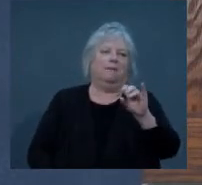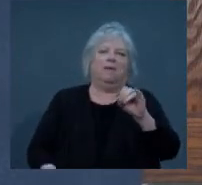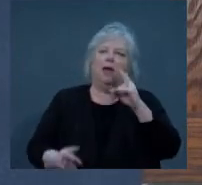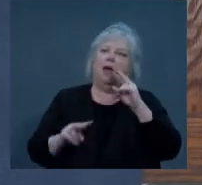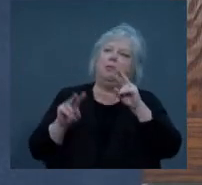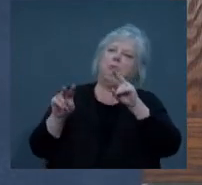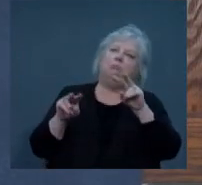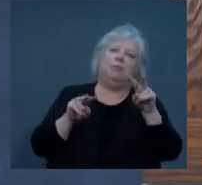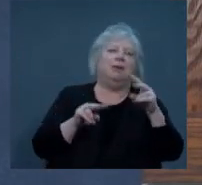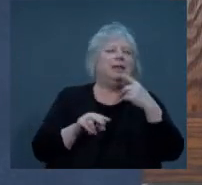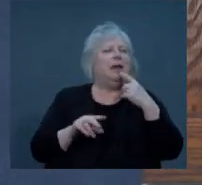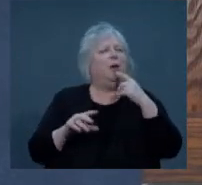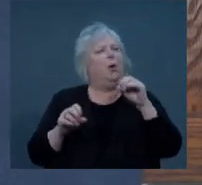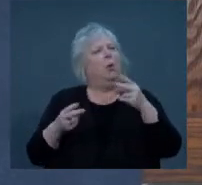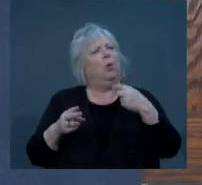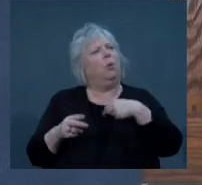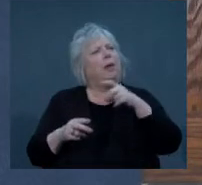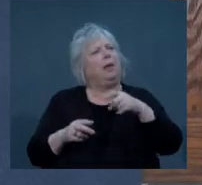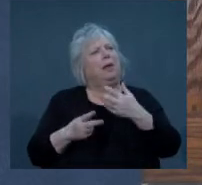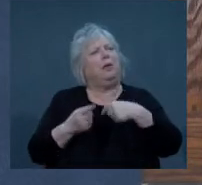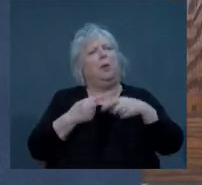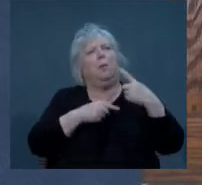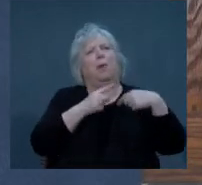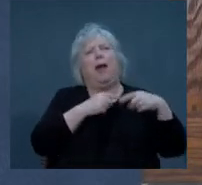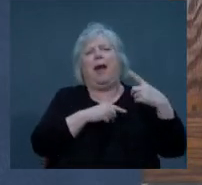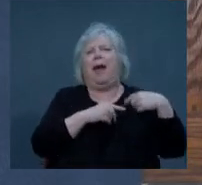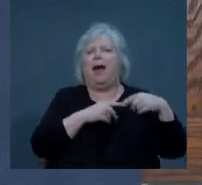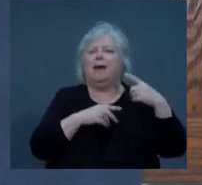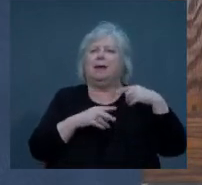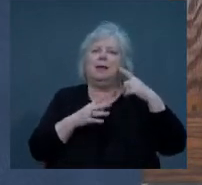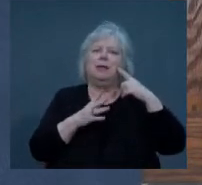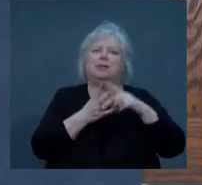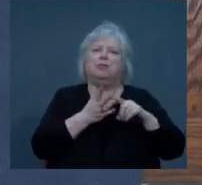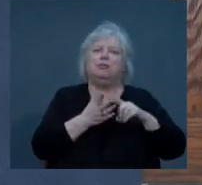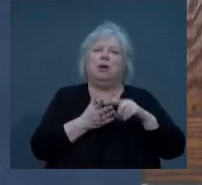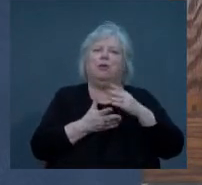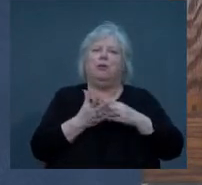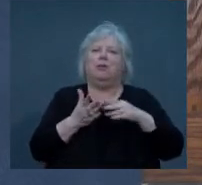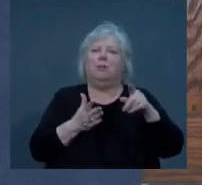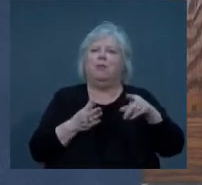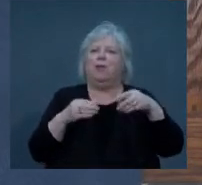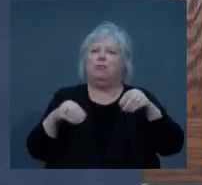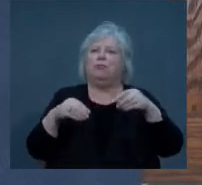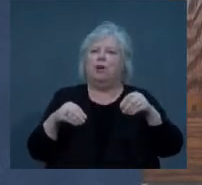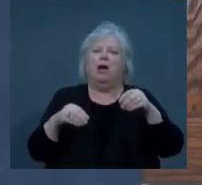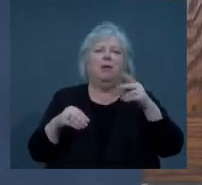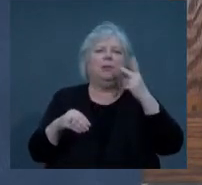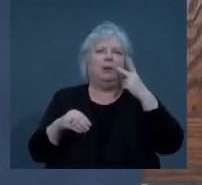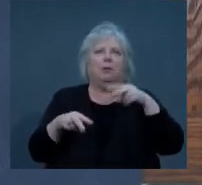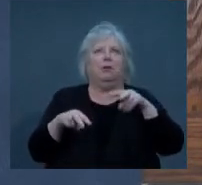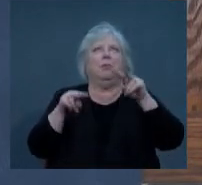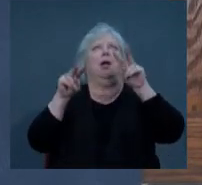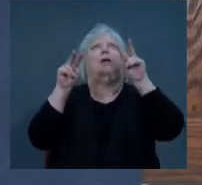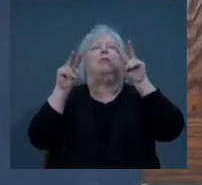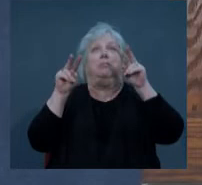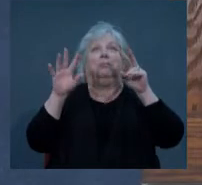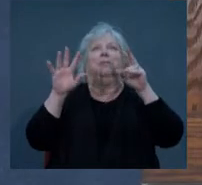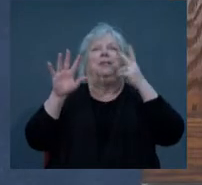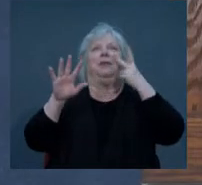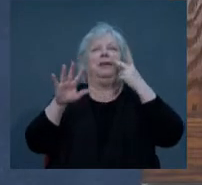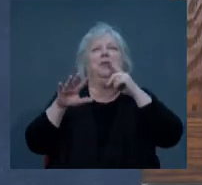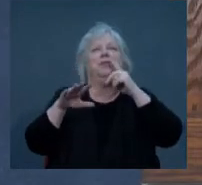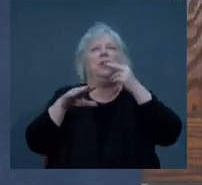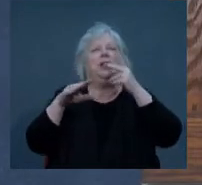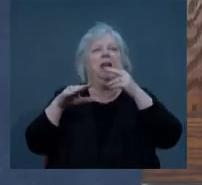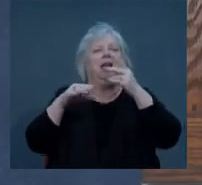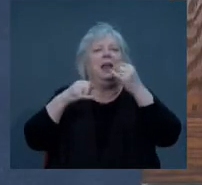gee, we need to go back as we drove along and check on some of those shops and look up higher and see it was really